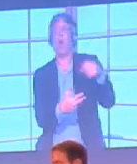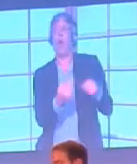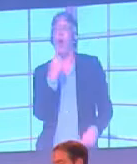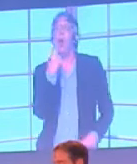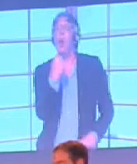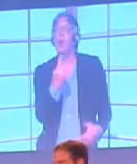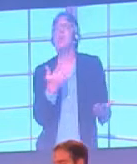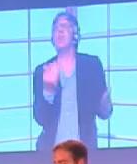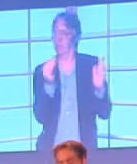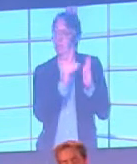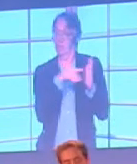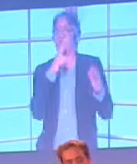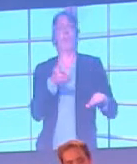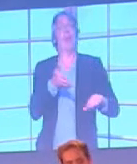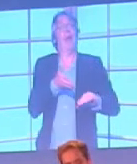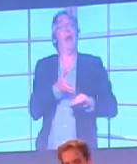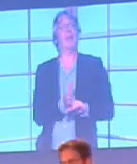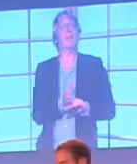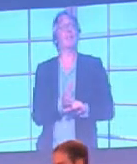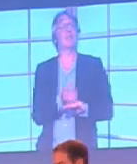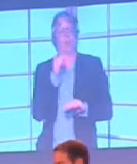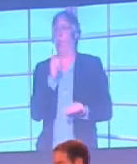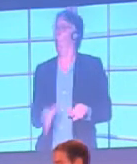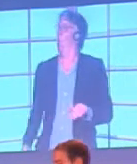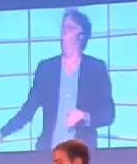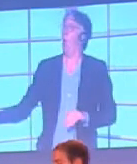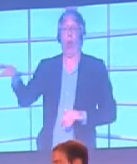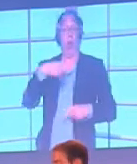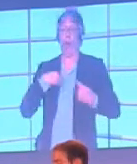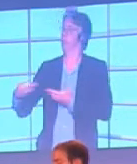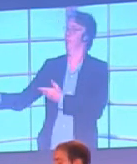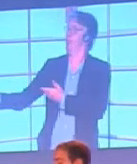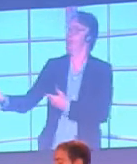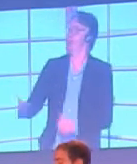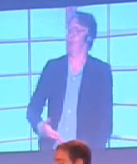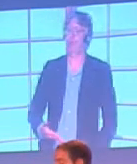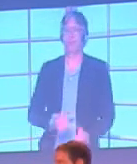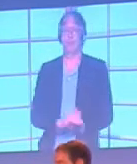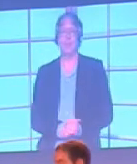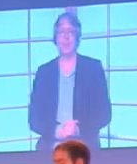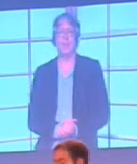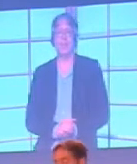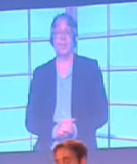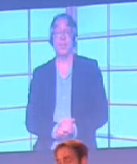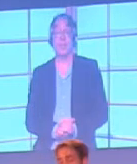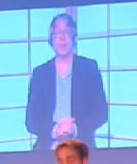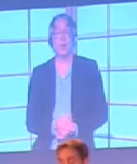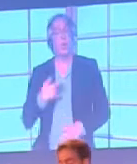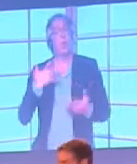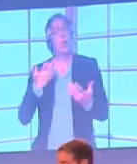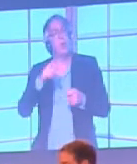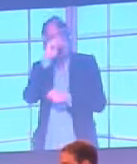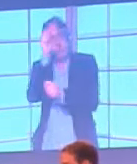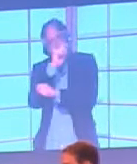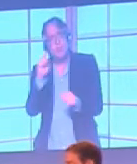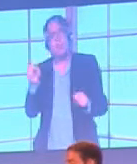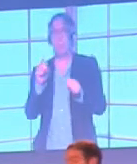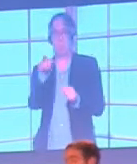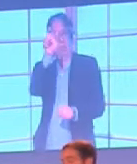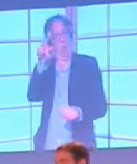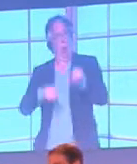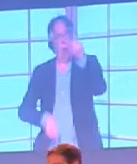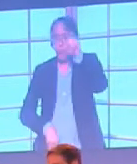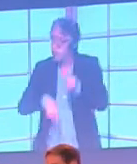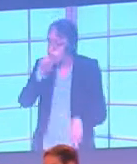means. Respect diversity, and we've had Pyra being here. We also push to